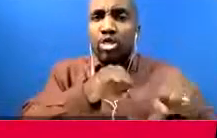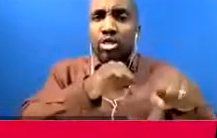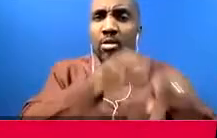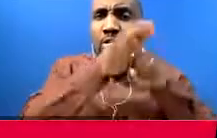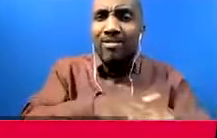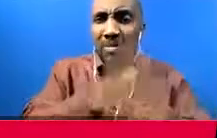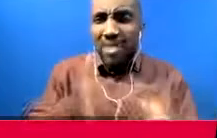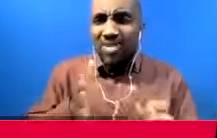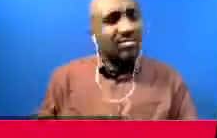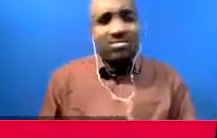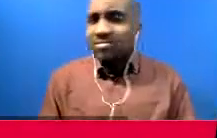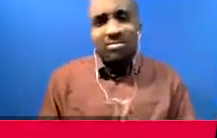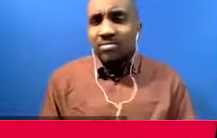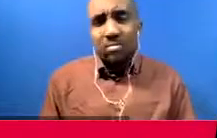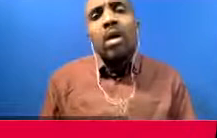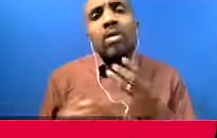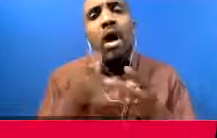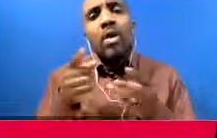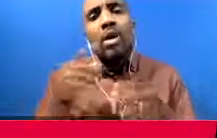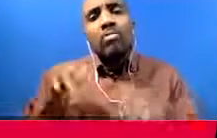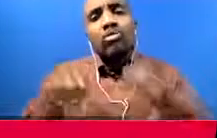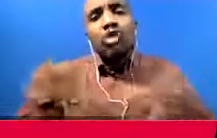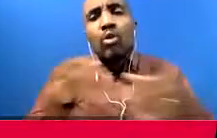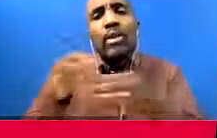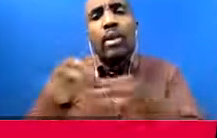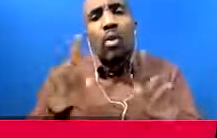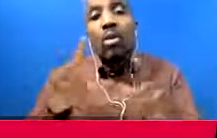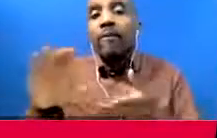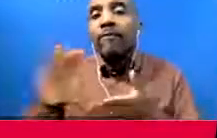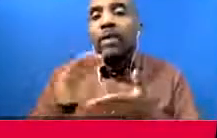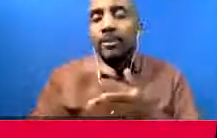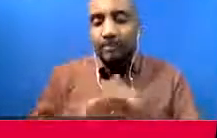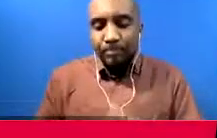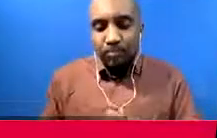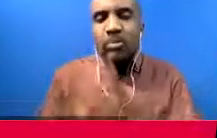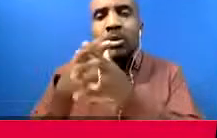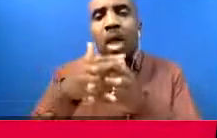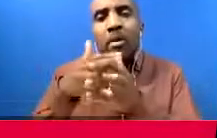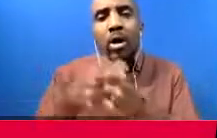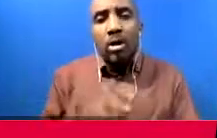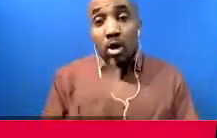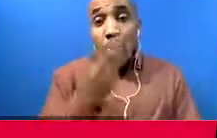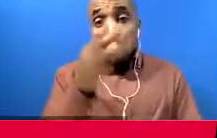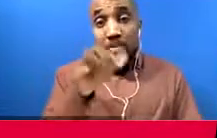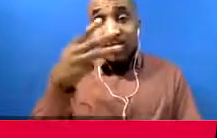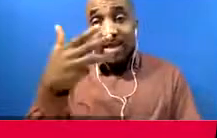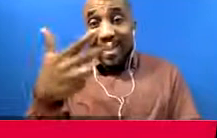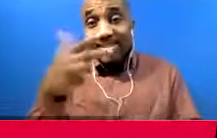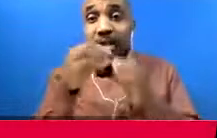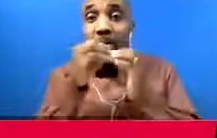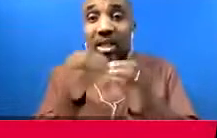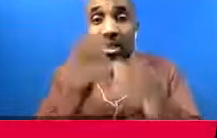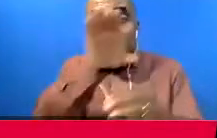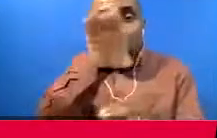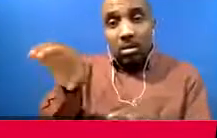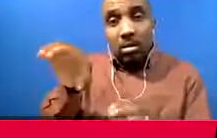military. Another way that our struggles are connected explicitly is through funding. So the US currently gives $3.8 billion to the Israeli